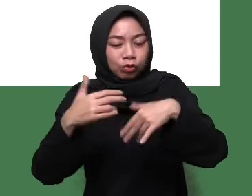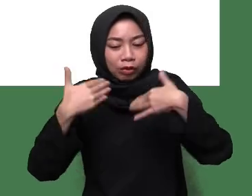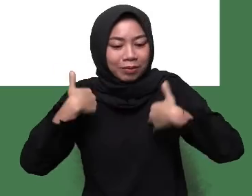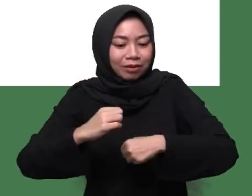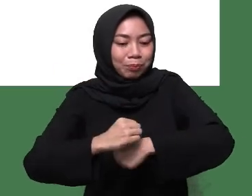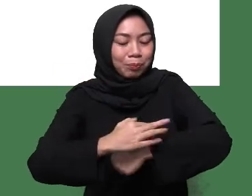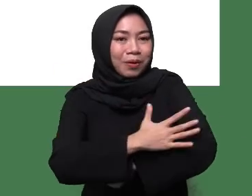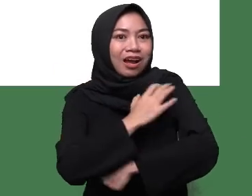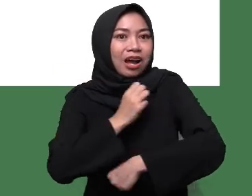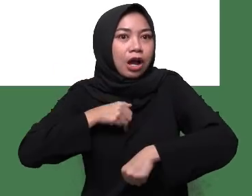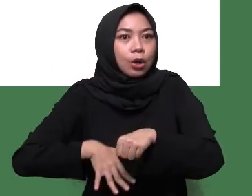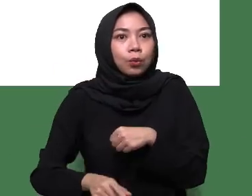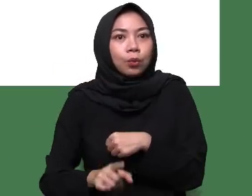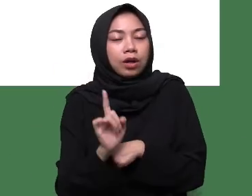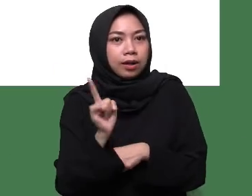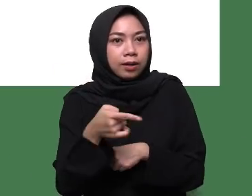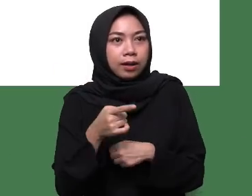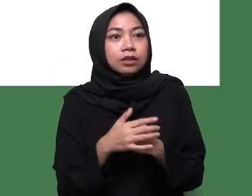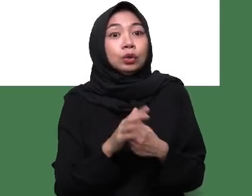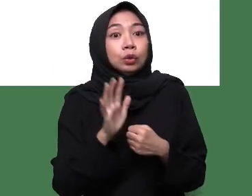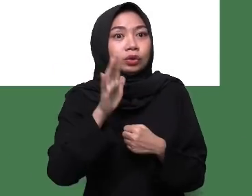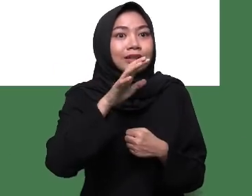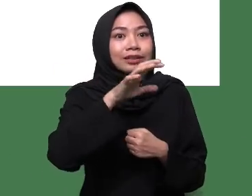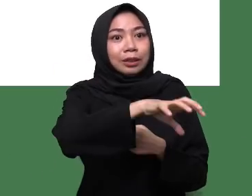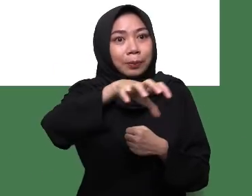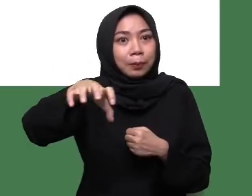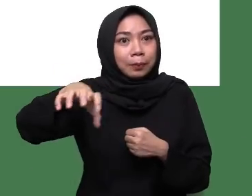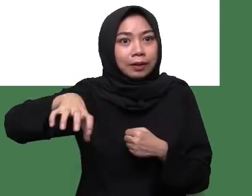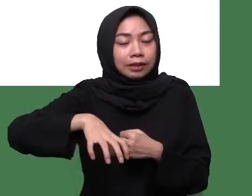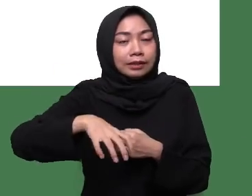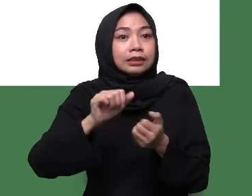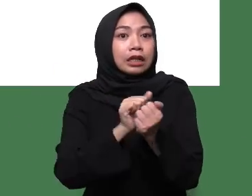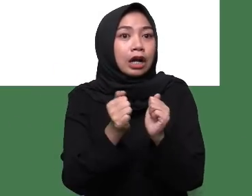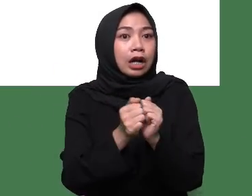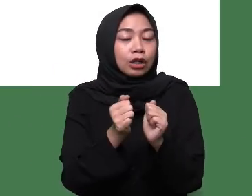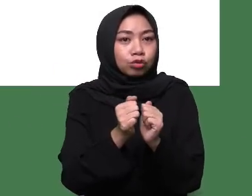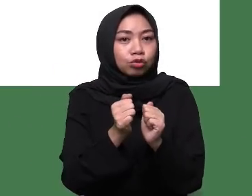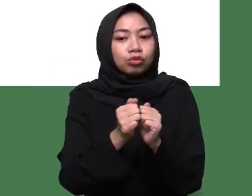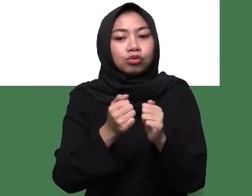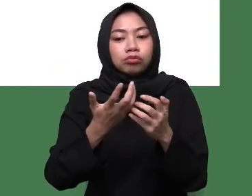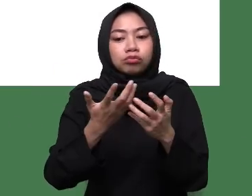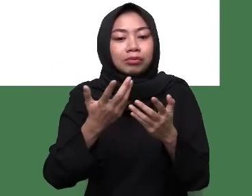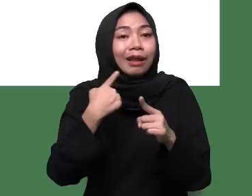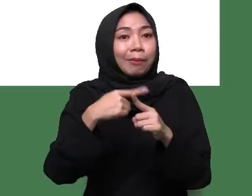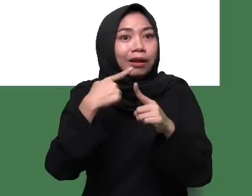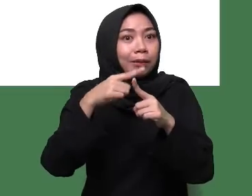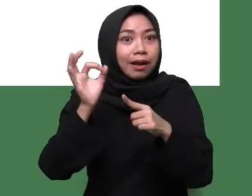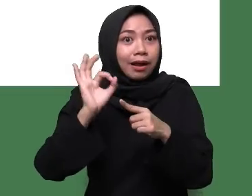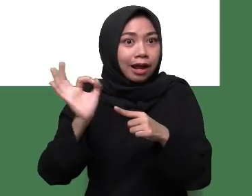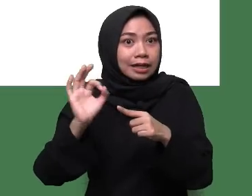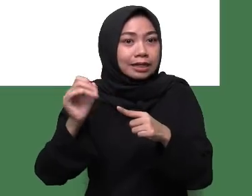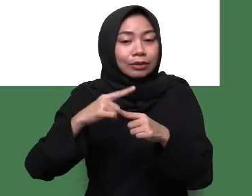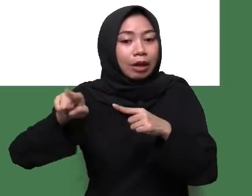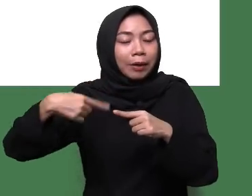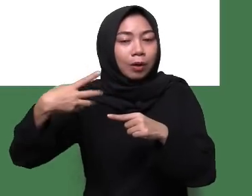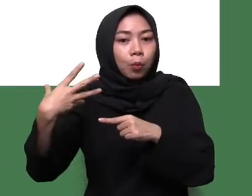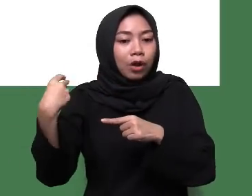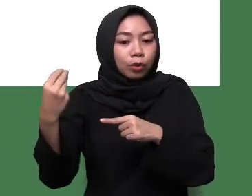the conditions of the province where there are no additional cases within a certain period is referred to as